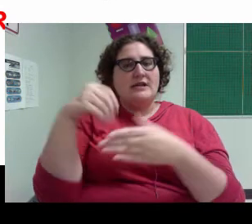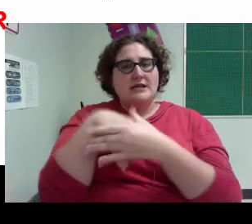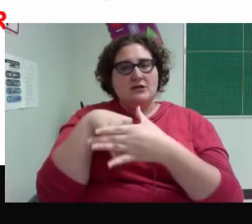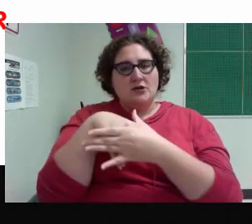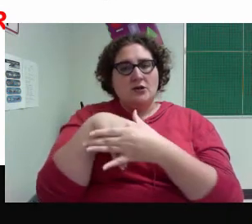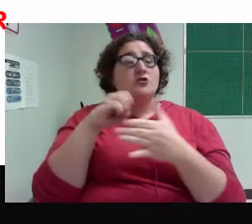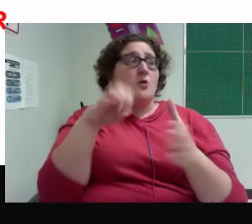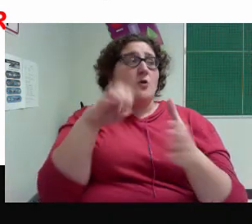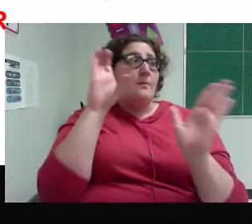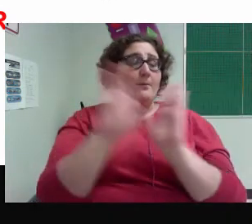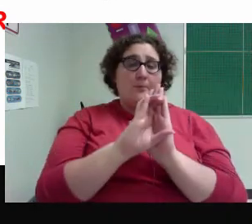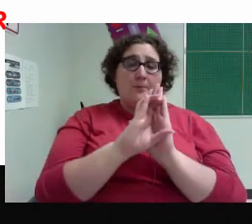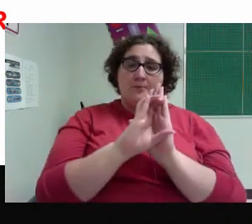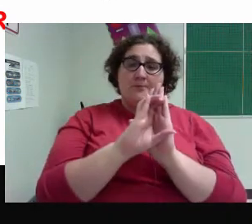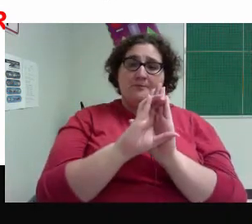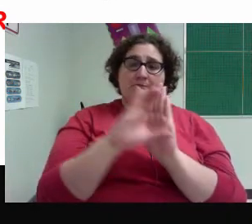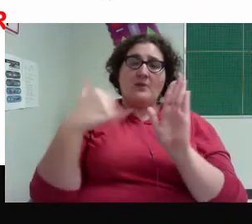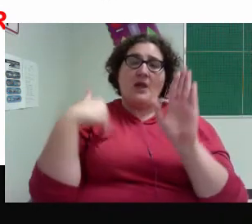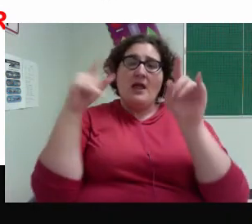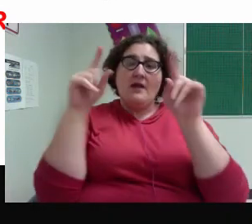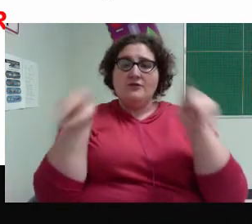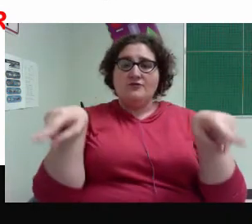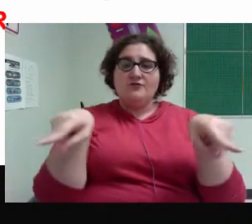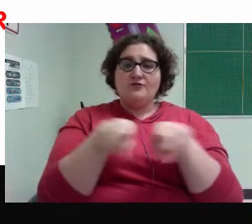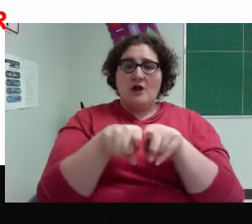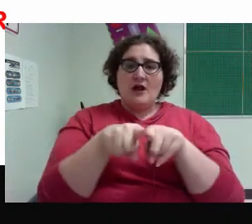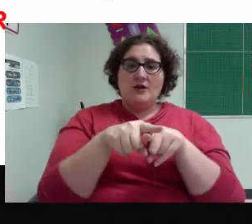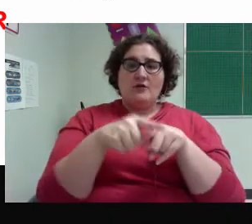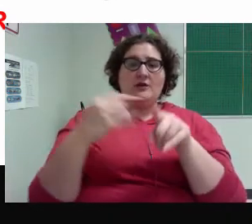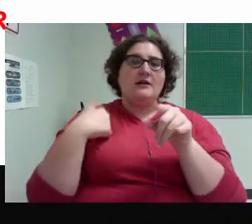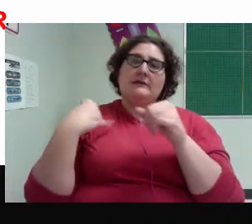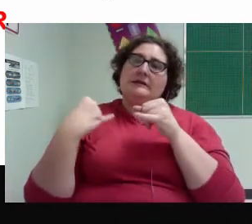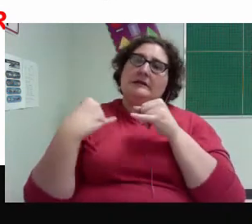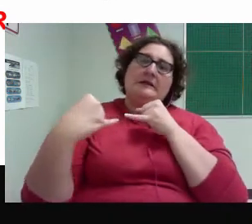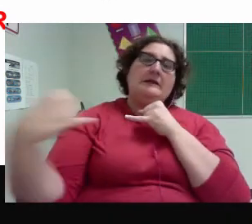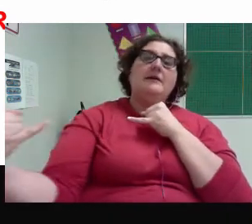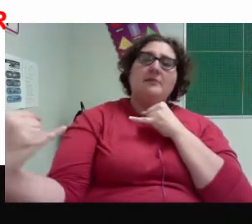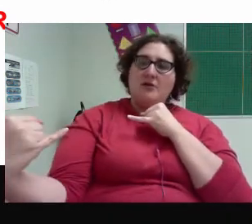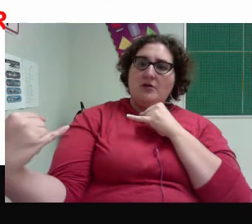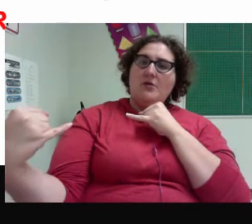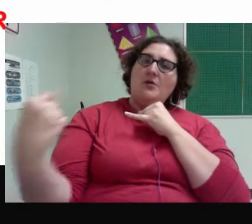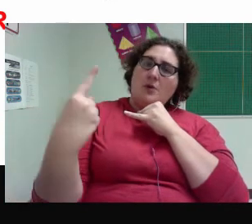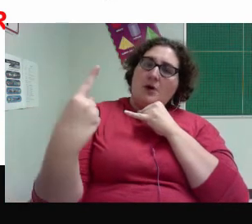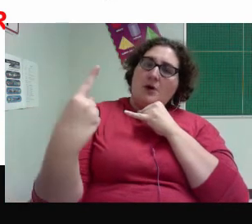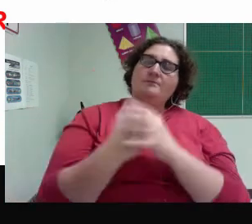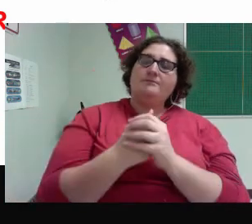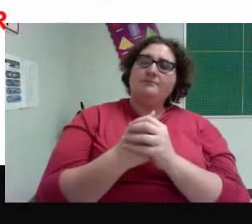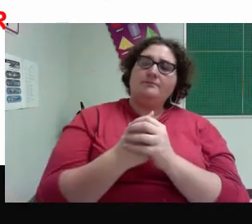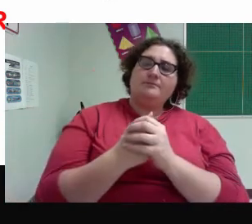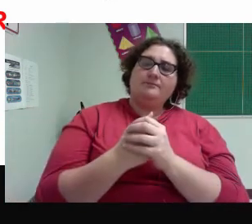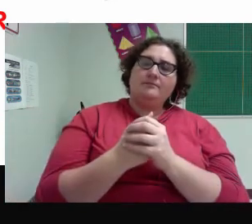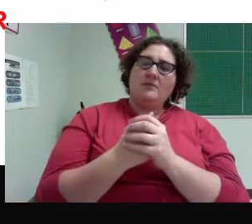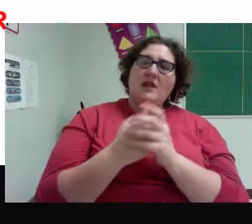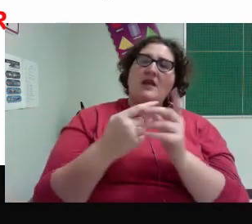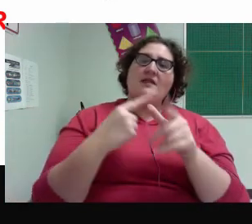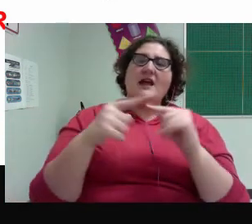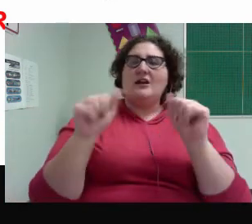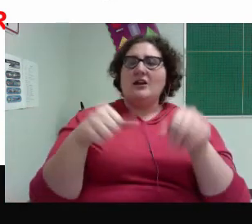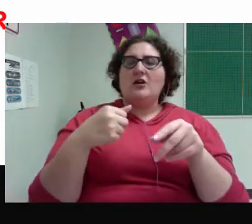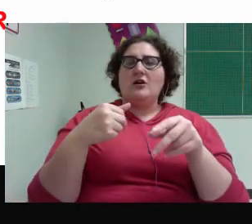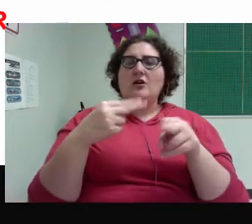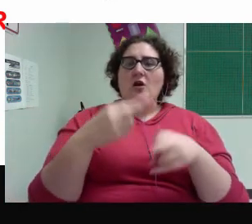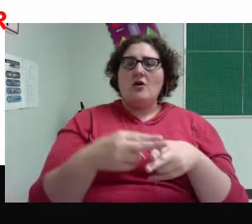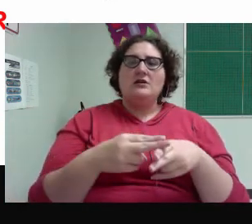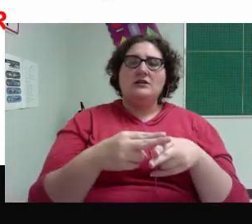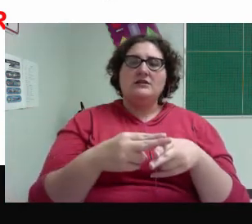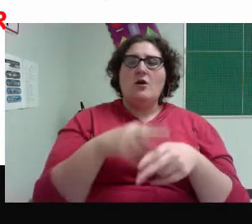this, I'm going to have my triangle and I'm going to extend one of the line segments out, and I can call this